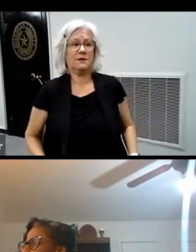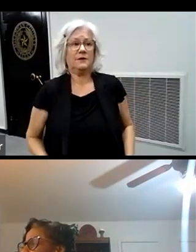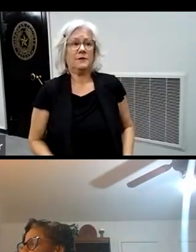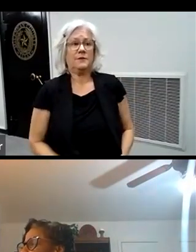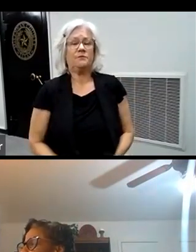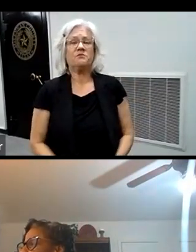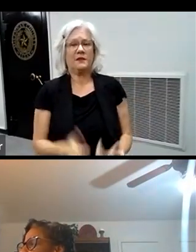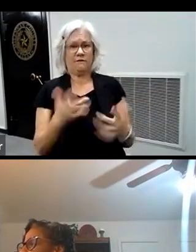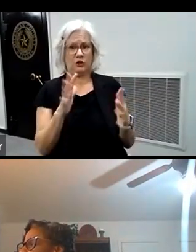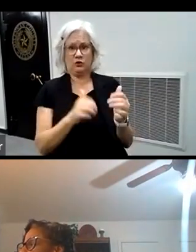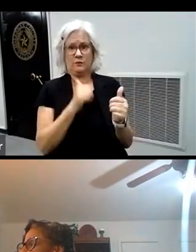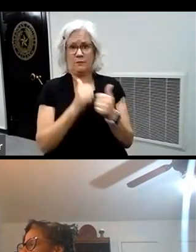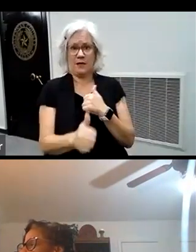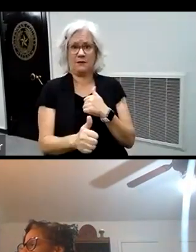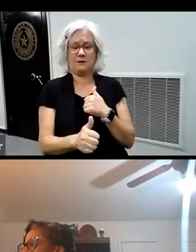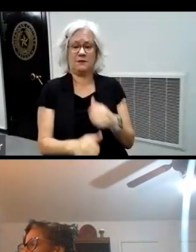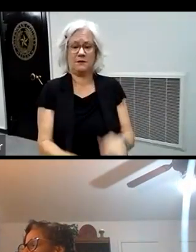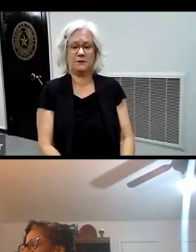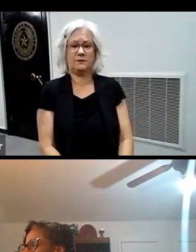Pass.